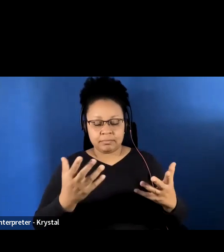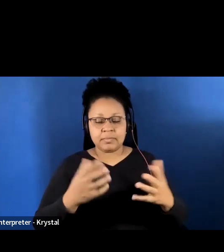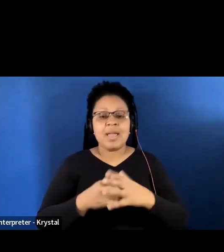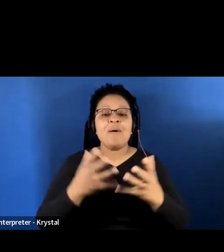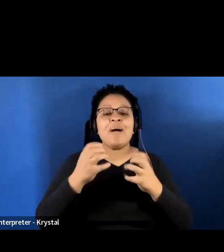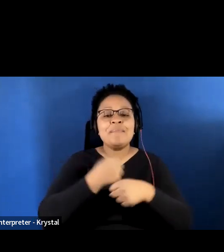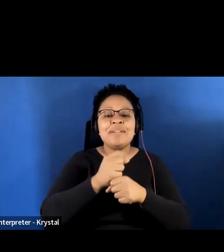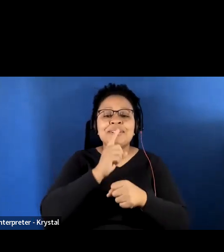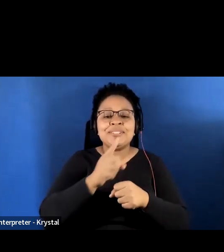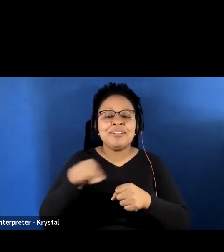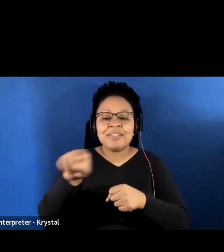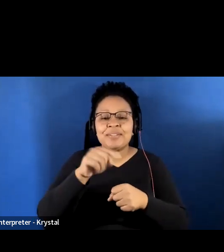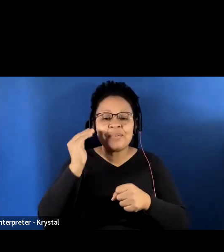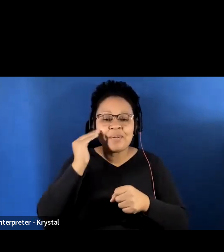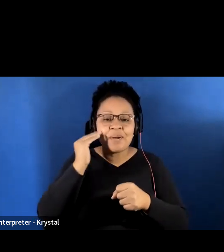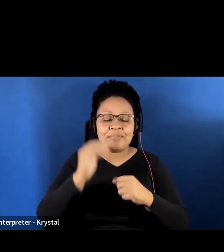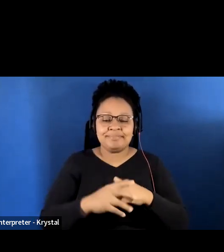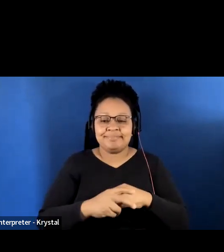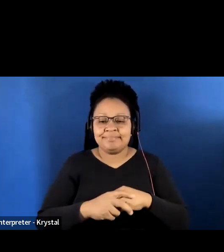that everyone is aware of that.